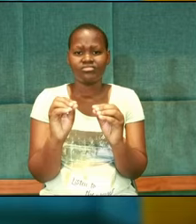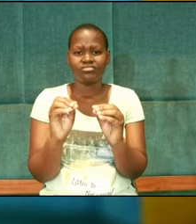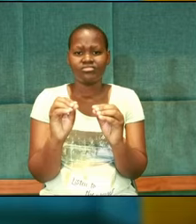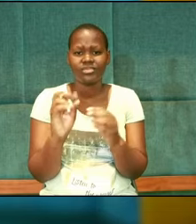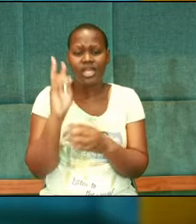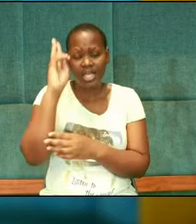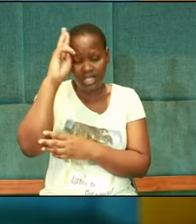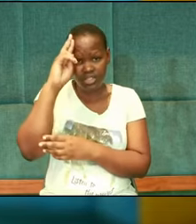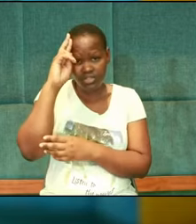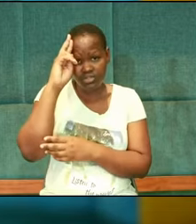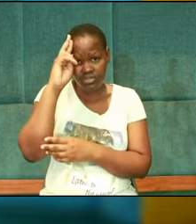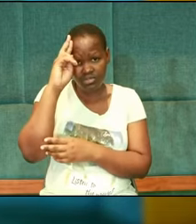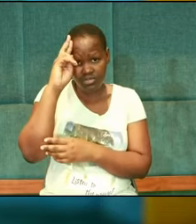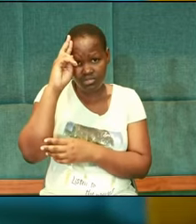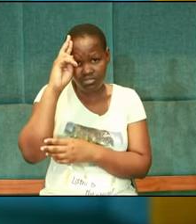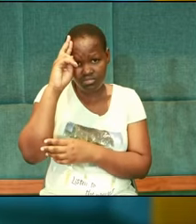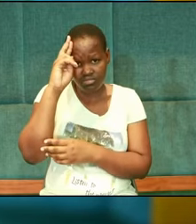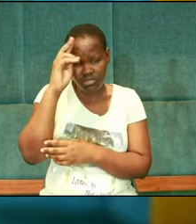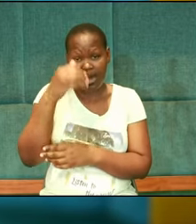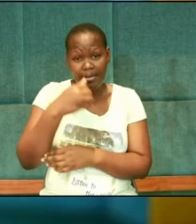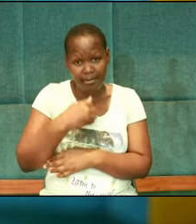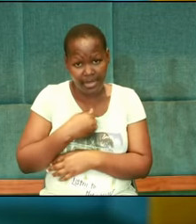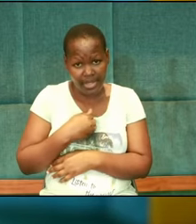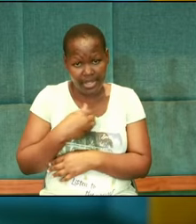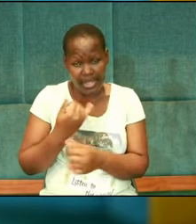reason is, I am married.